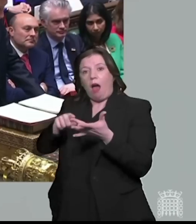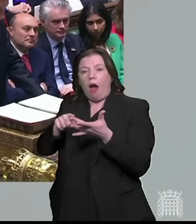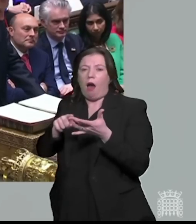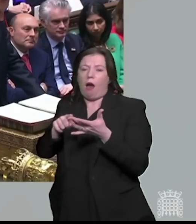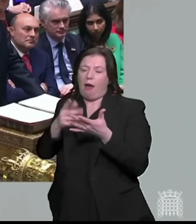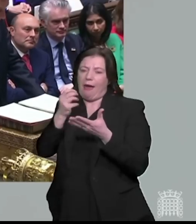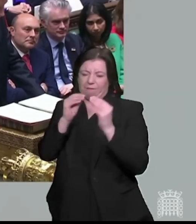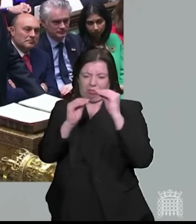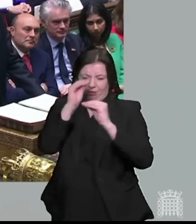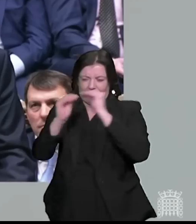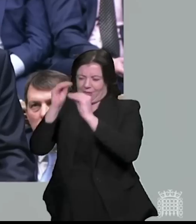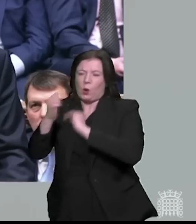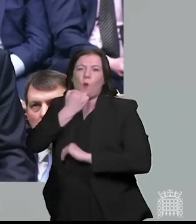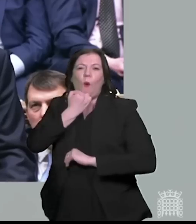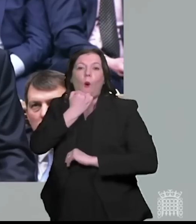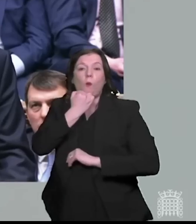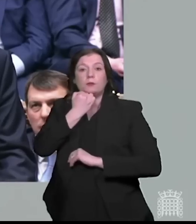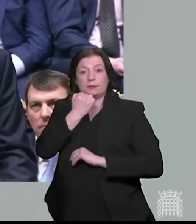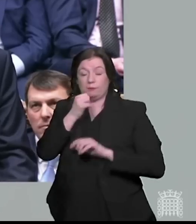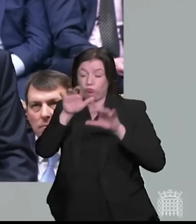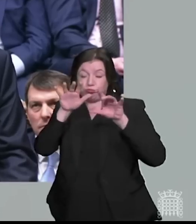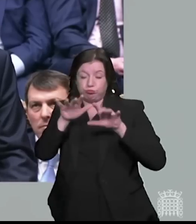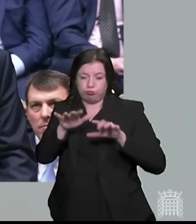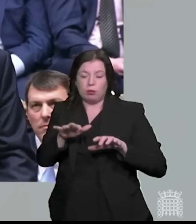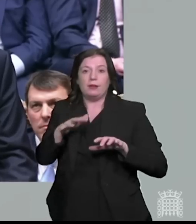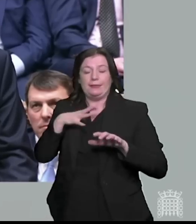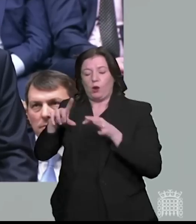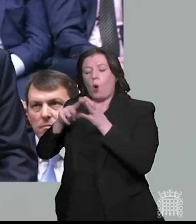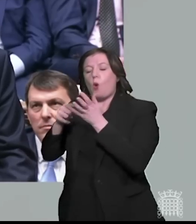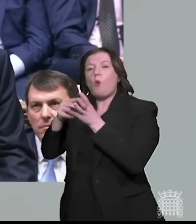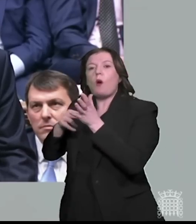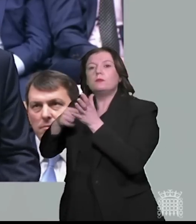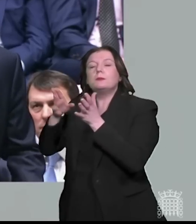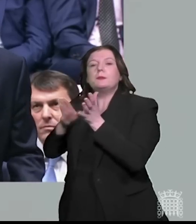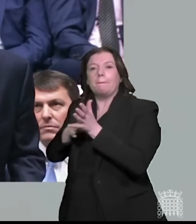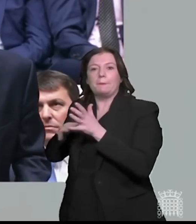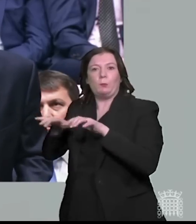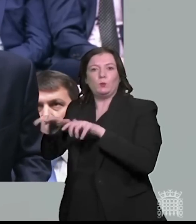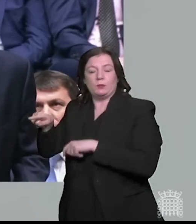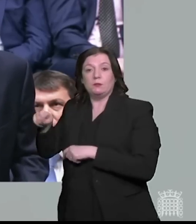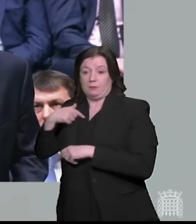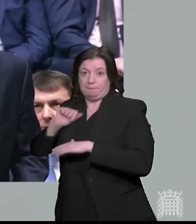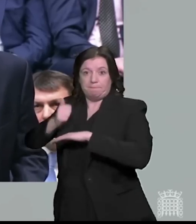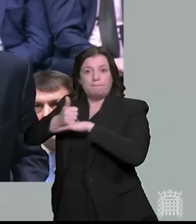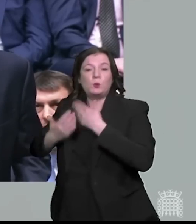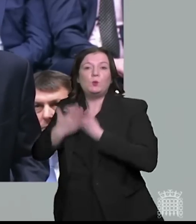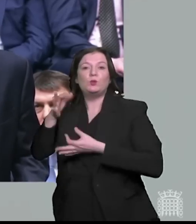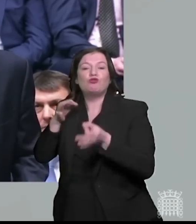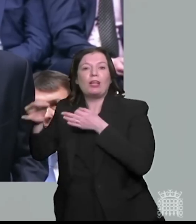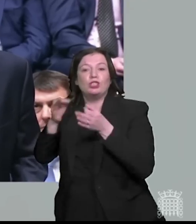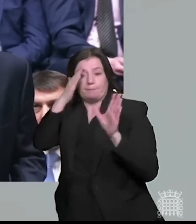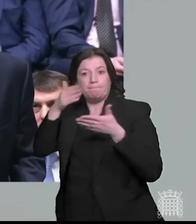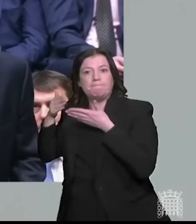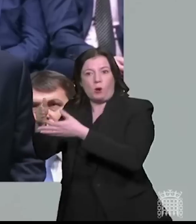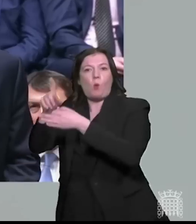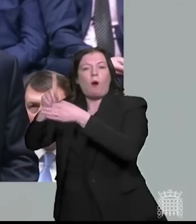complex algorithms can also be provided by quantum computing. So today we'll publish a quantum strategy which will set